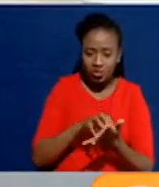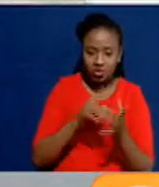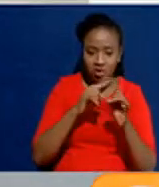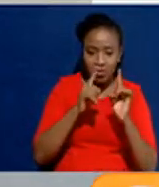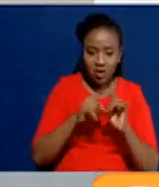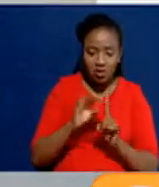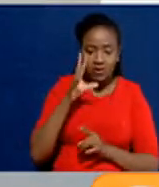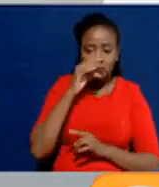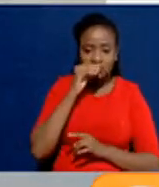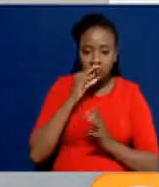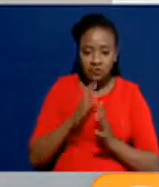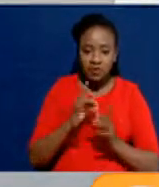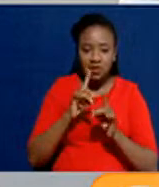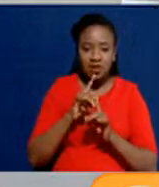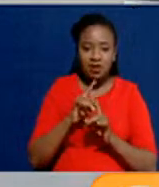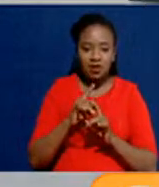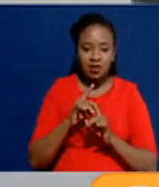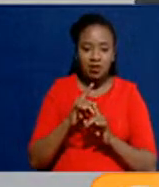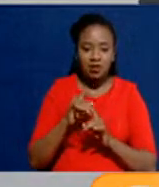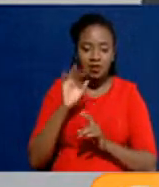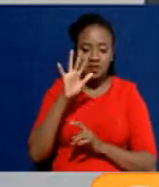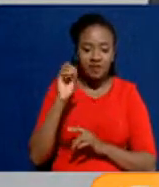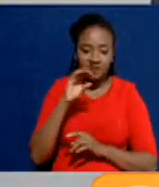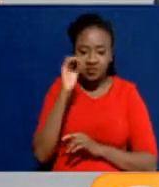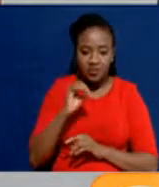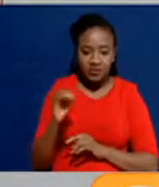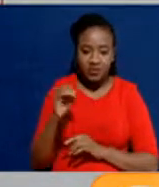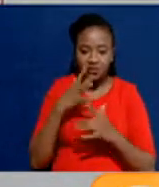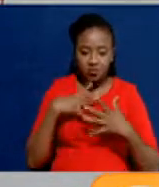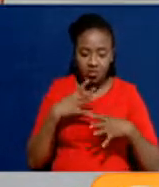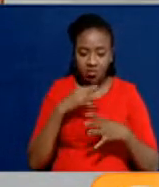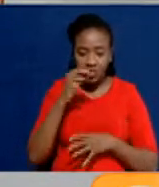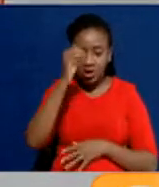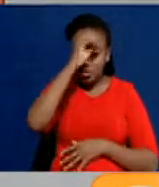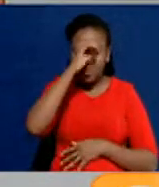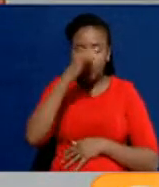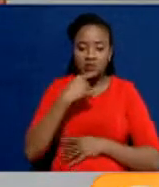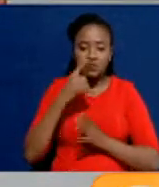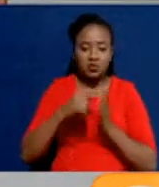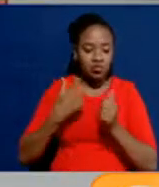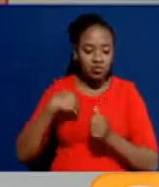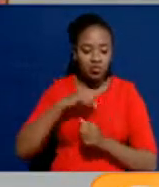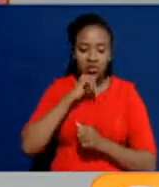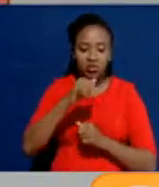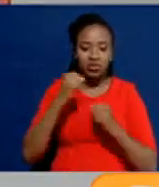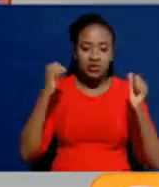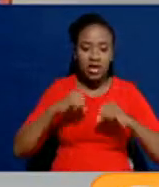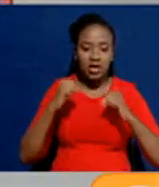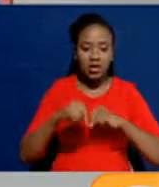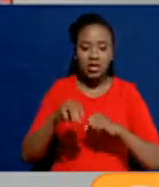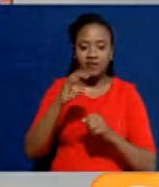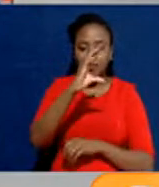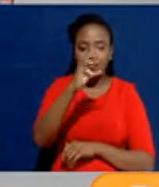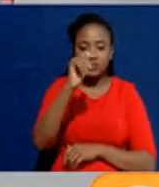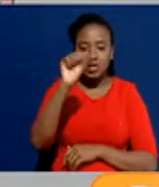received from the members of the public. 58% of the views were saying that we do not agree that this position should